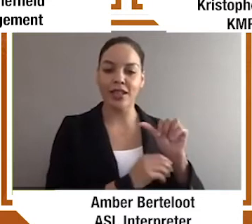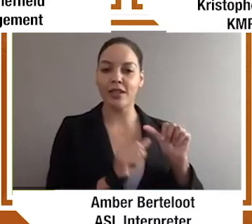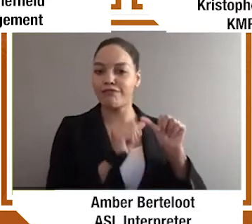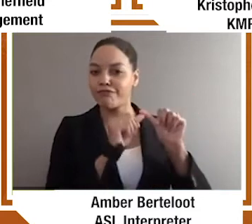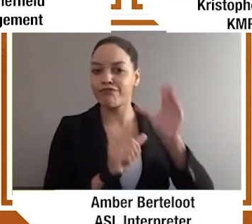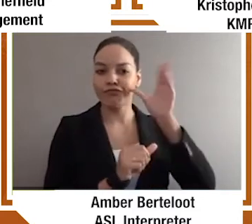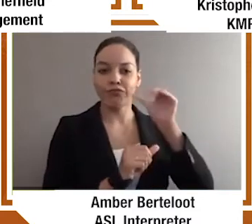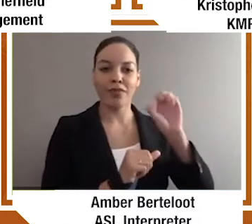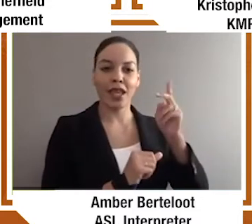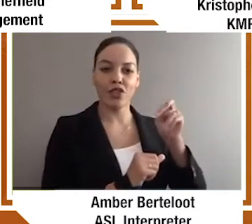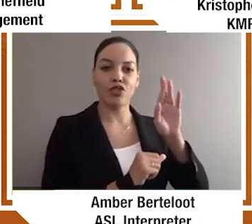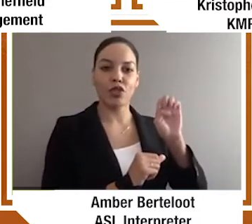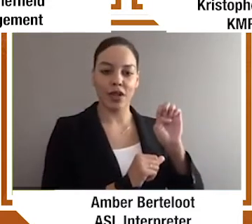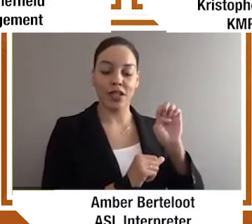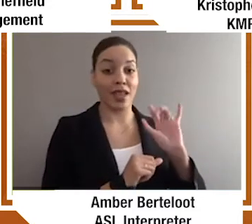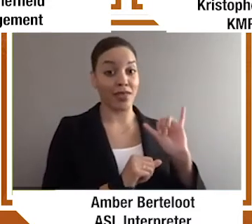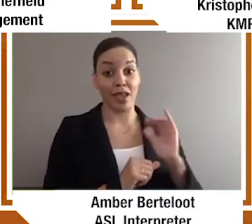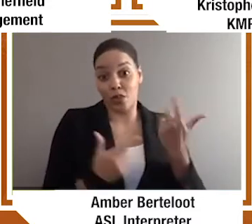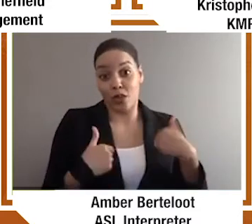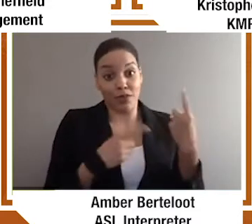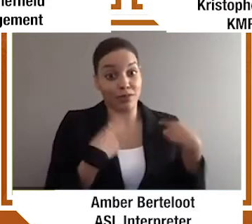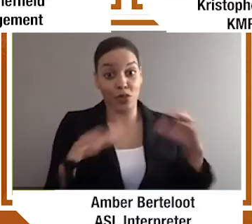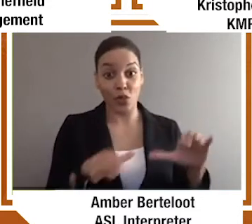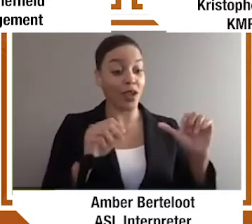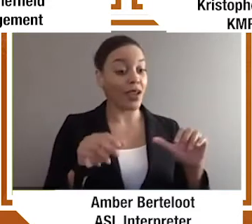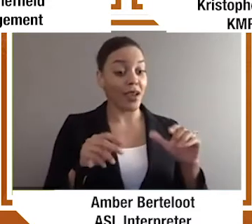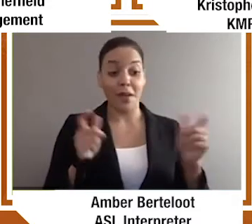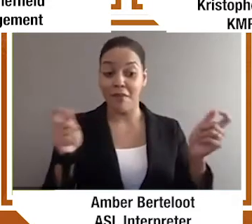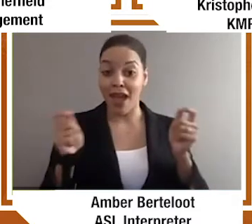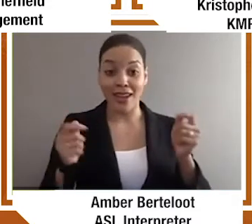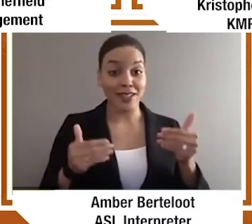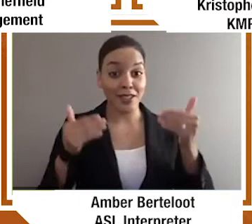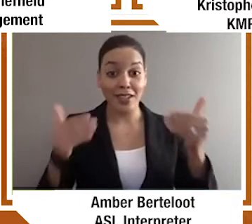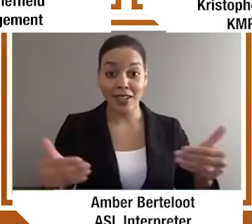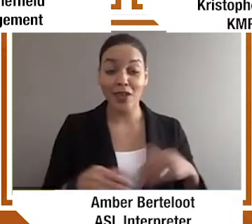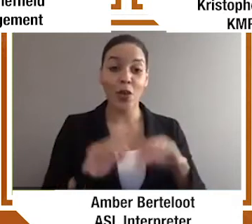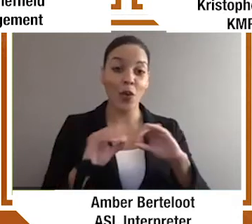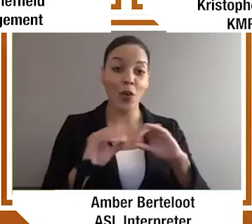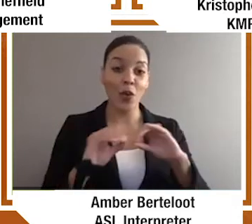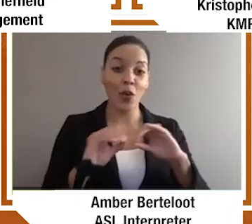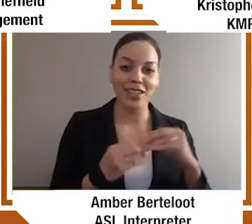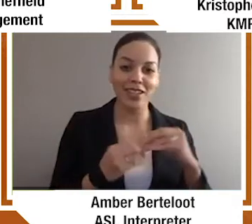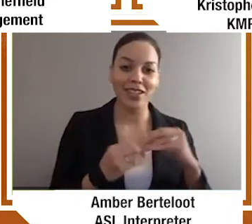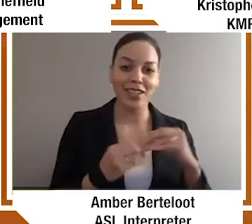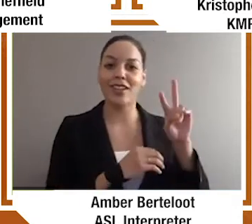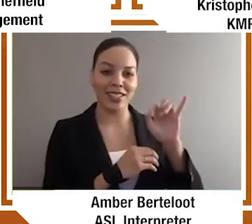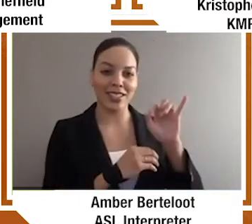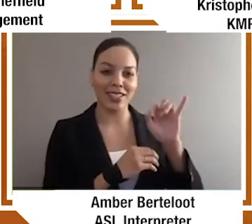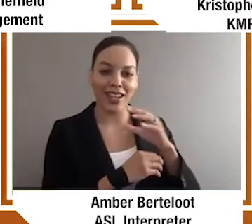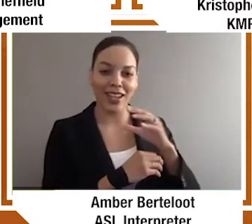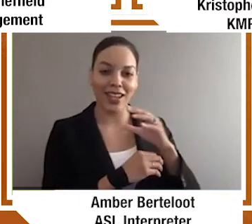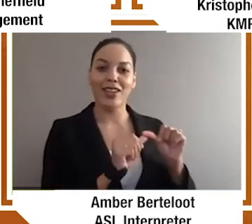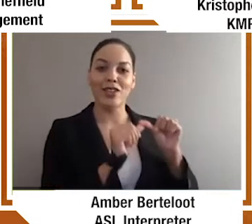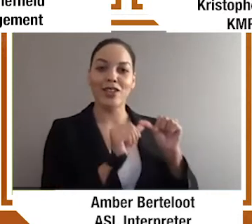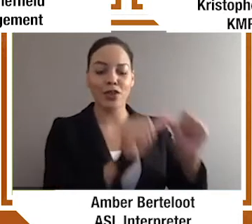managing our organization's vitality and endurance for many,